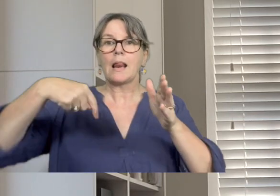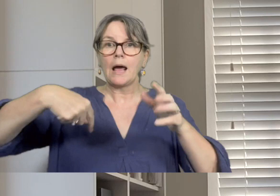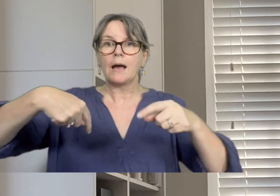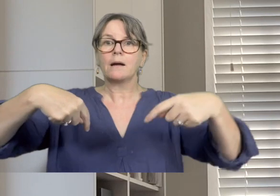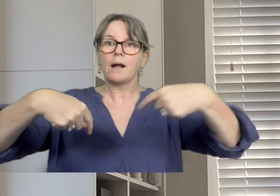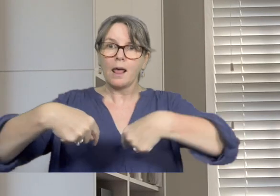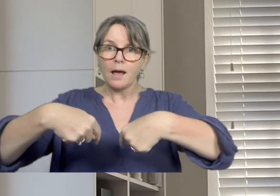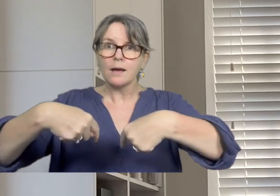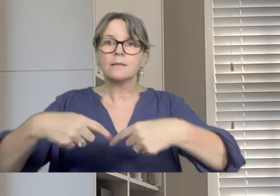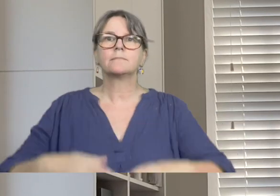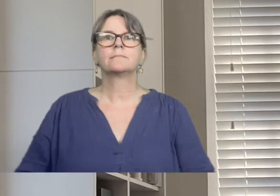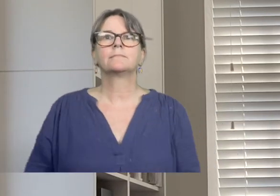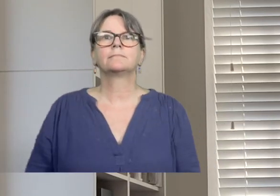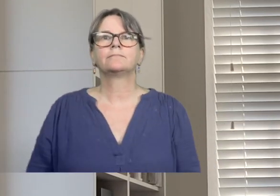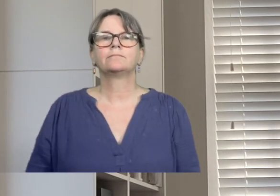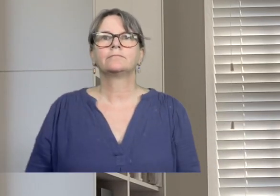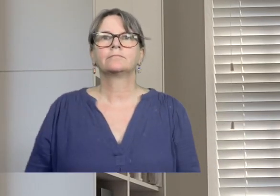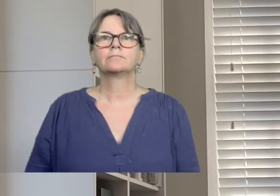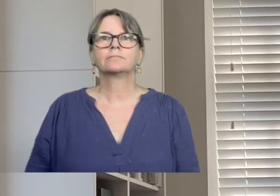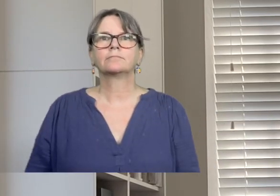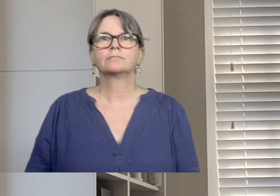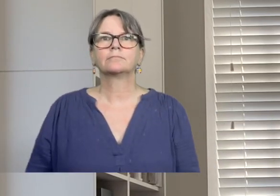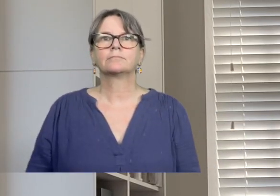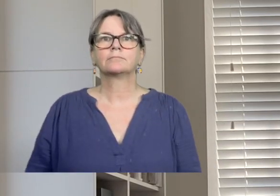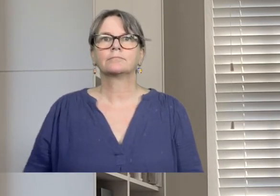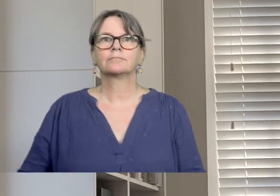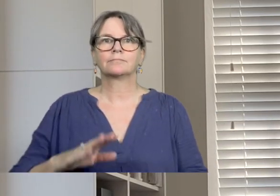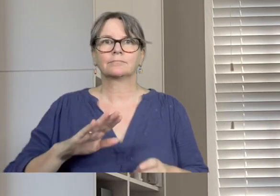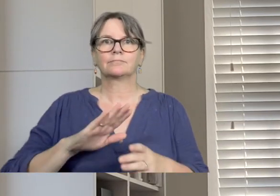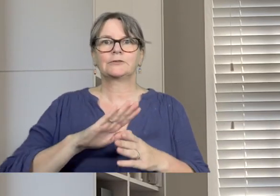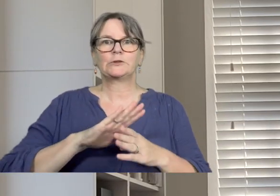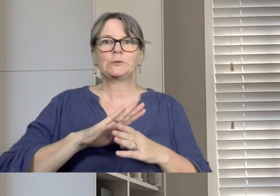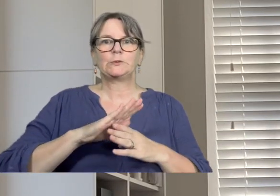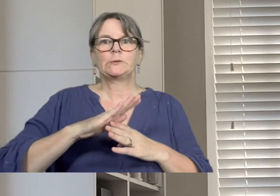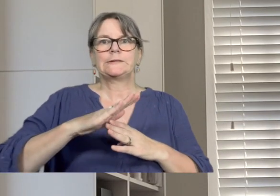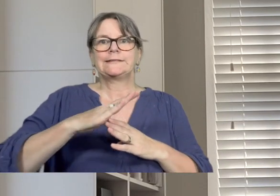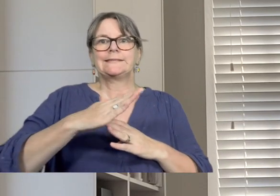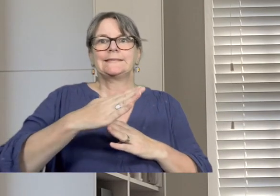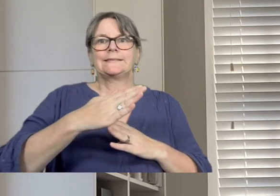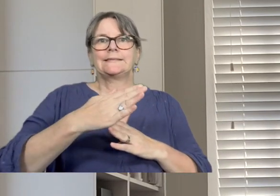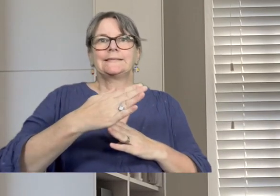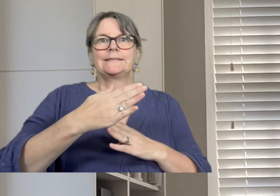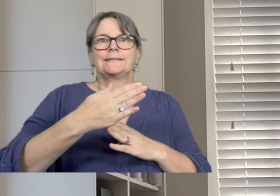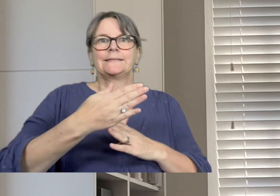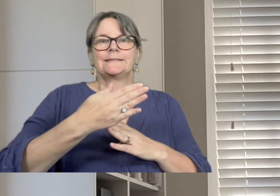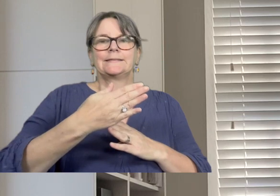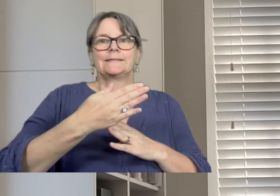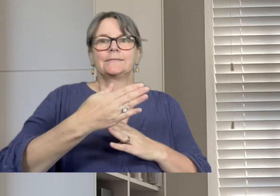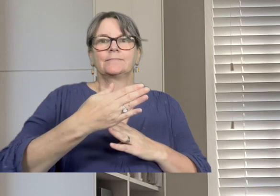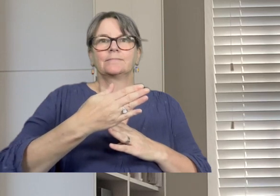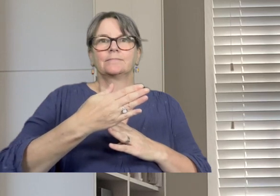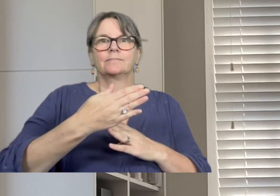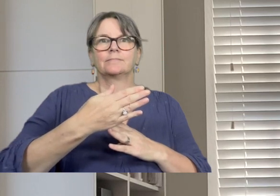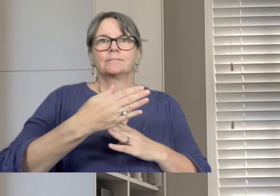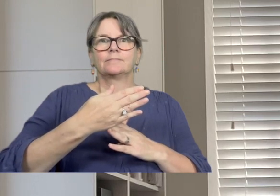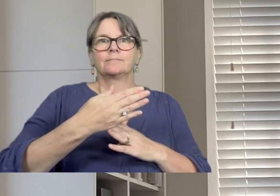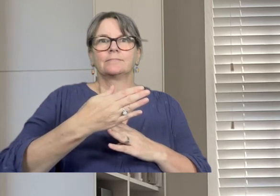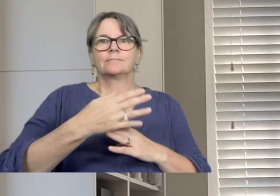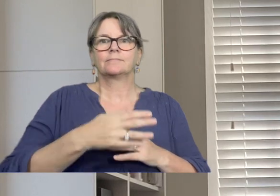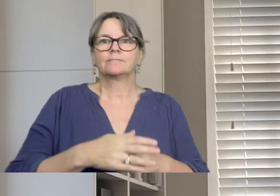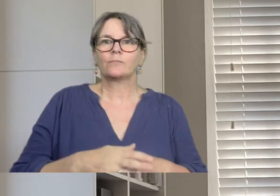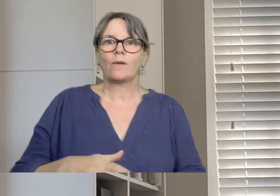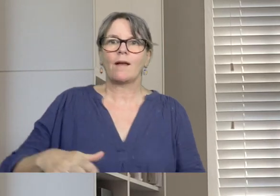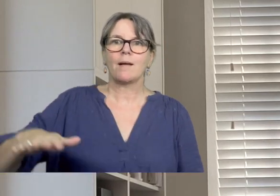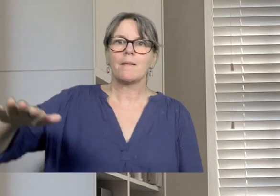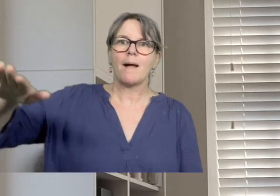strong, we're going to take the second leg. Now, feel like you're pouring the weight. So twisting through the pelvis, pour the weight into one arm so